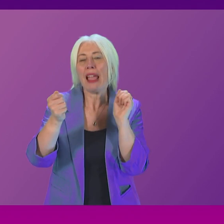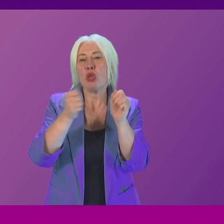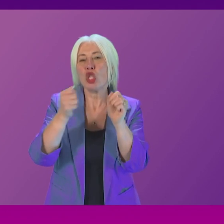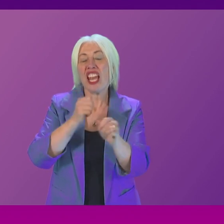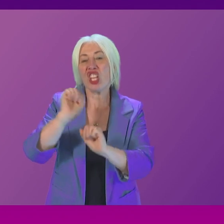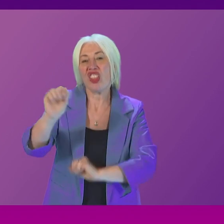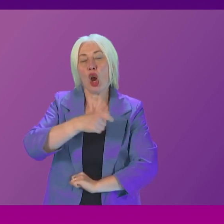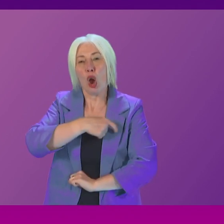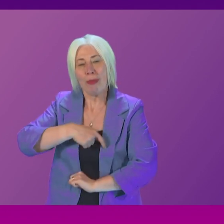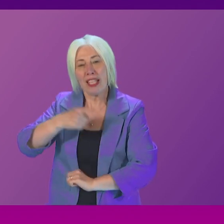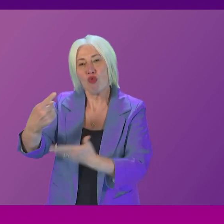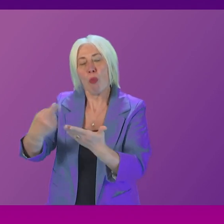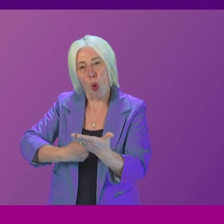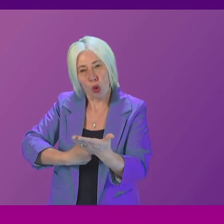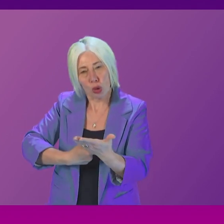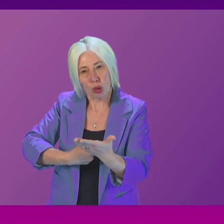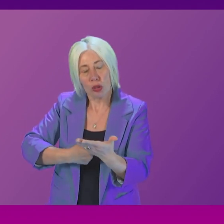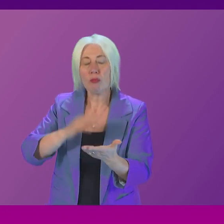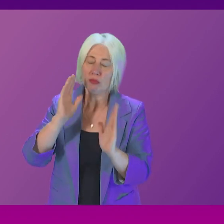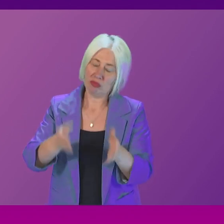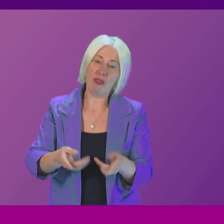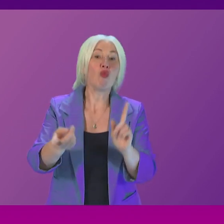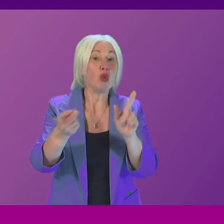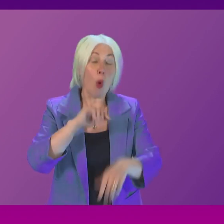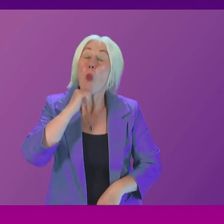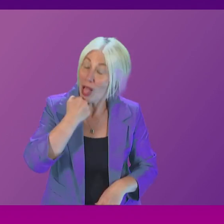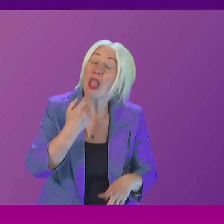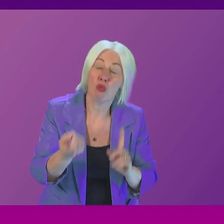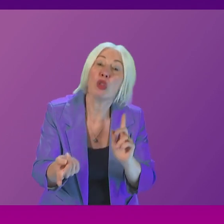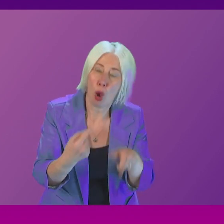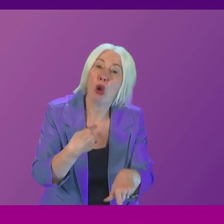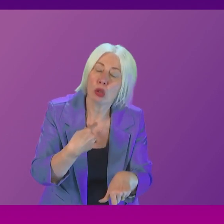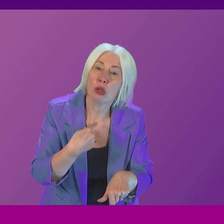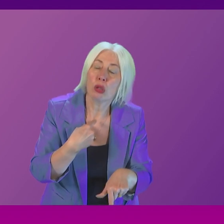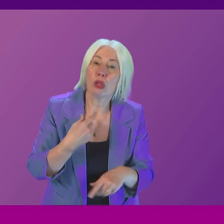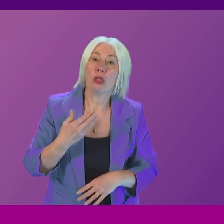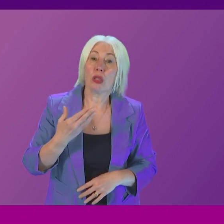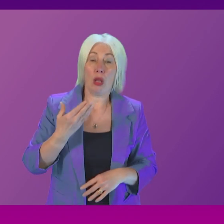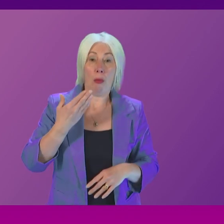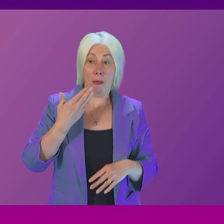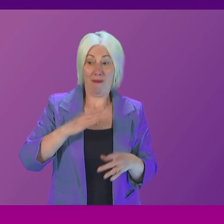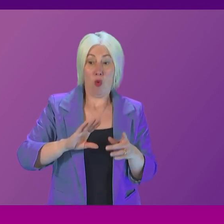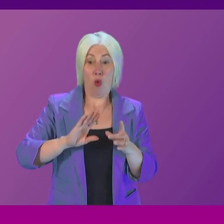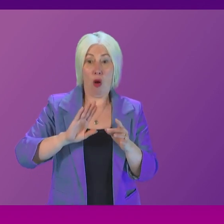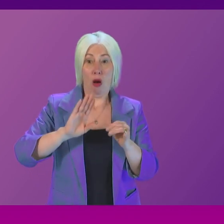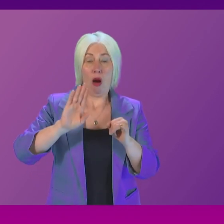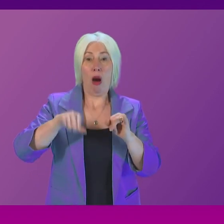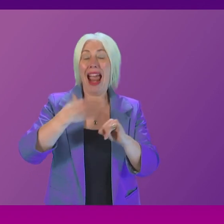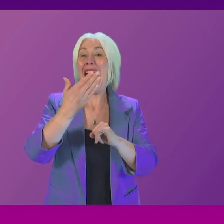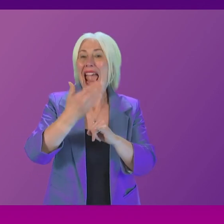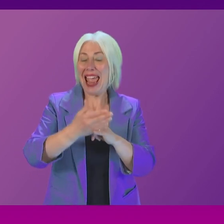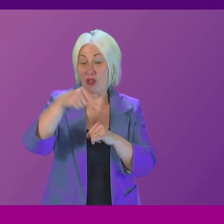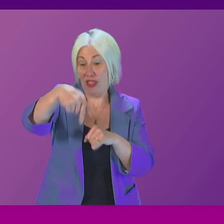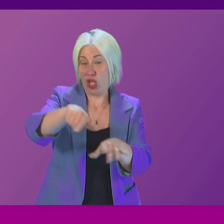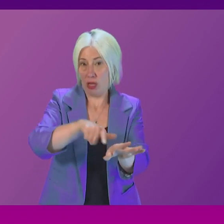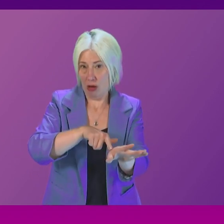Committee's report. We have to respond and will respond before the end of the